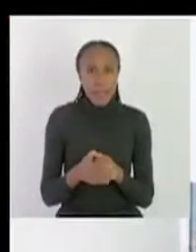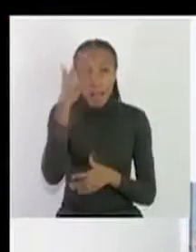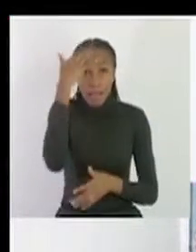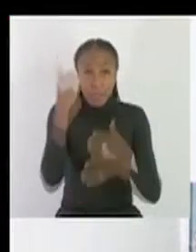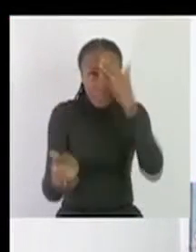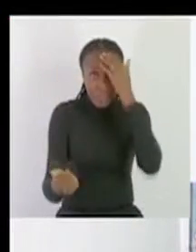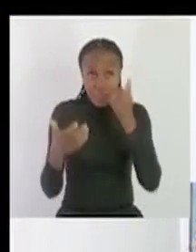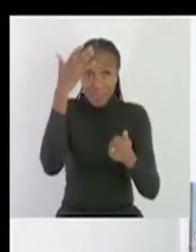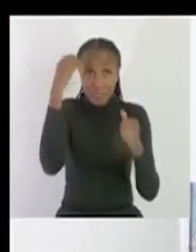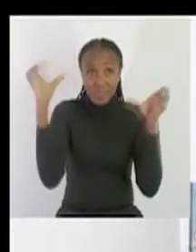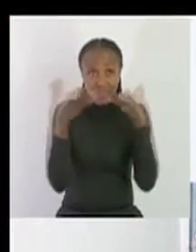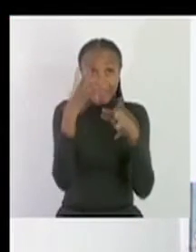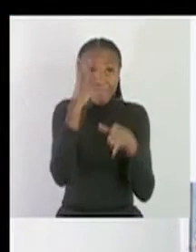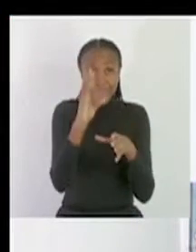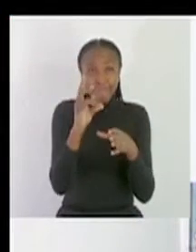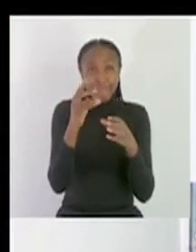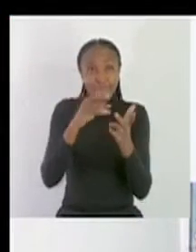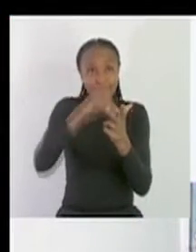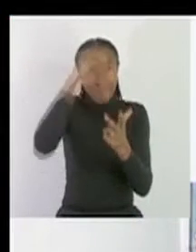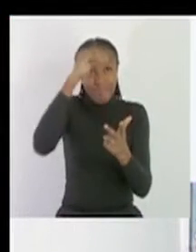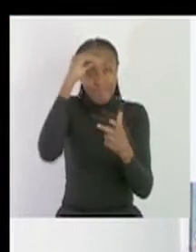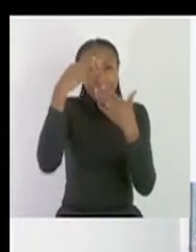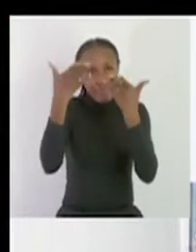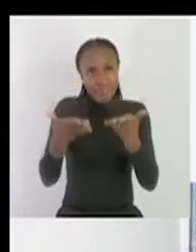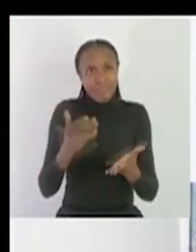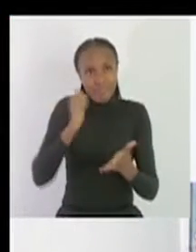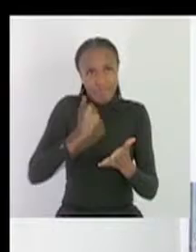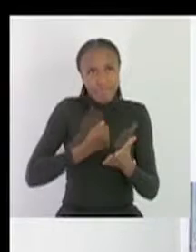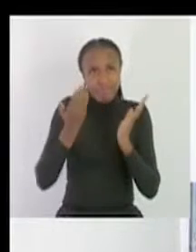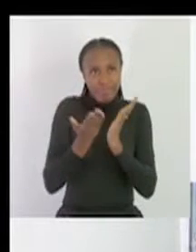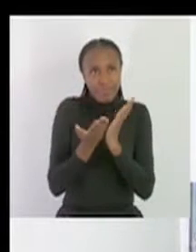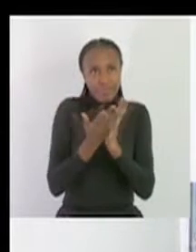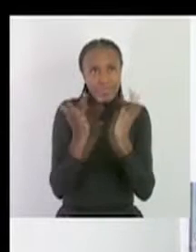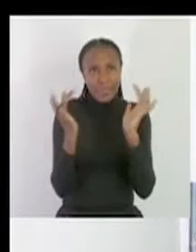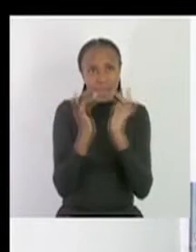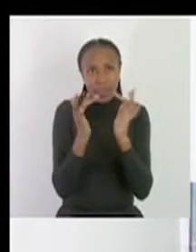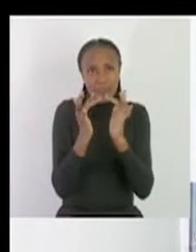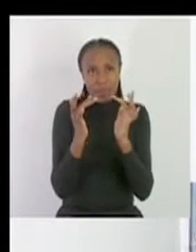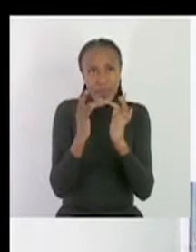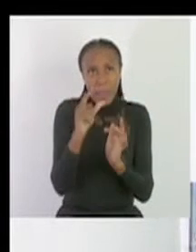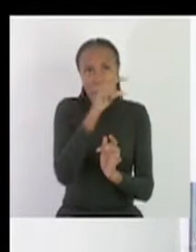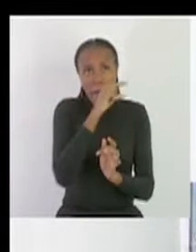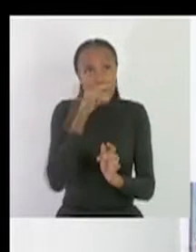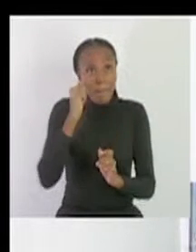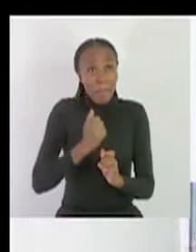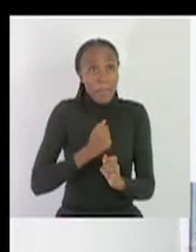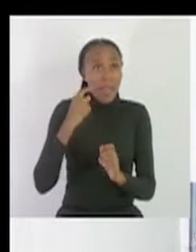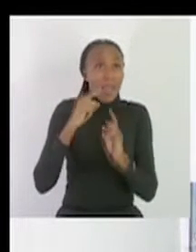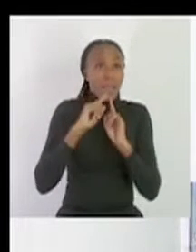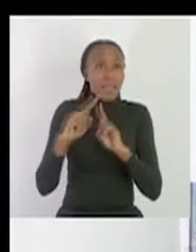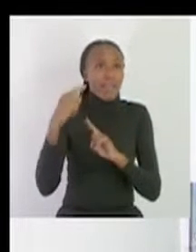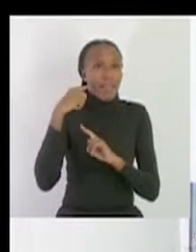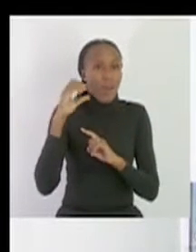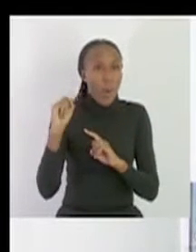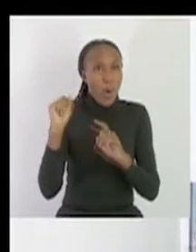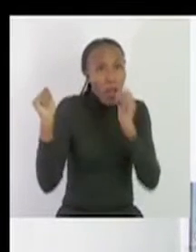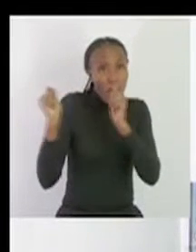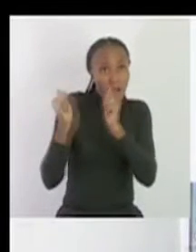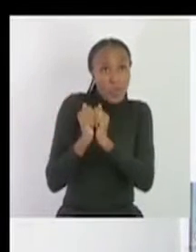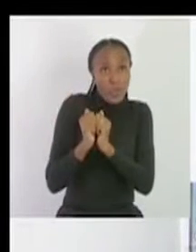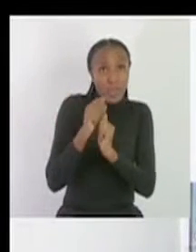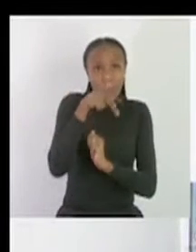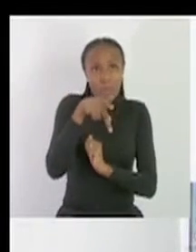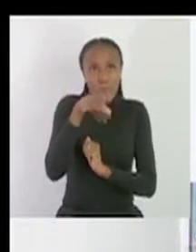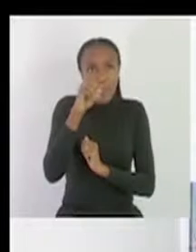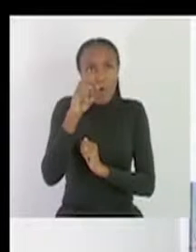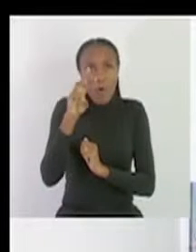Hello, grade 7 learners. Welcome to MyZone online school. My name is Pietres Foto, and then I am joined by Pomwena.